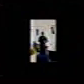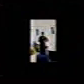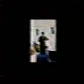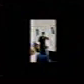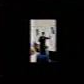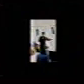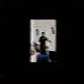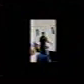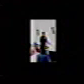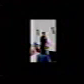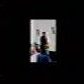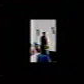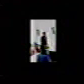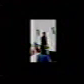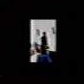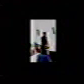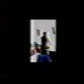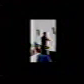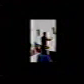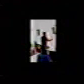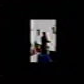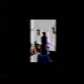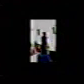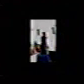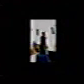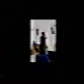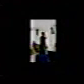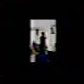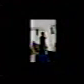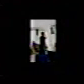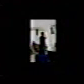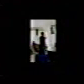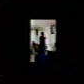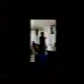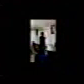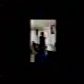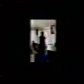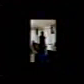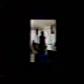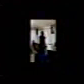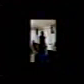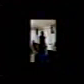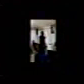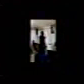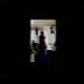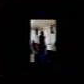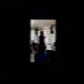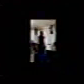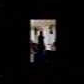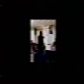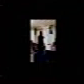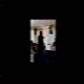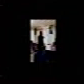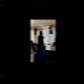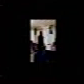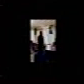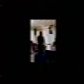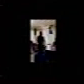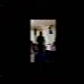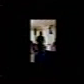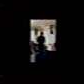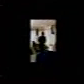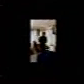answered. Thank you, Lord, because I know you have answered. In Jesus' name we pray.